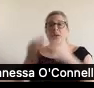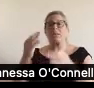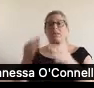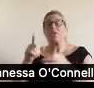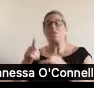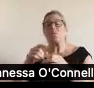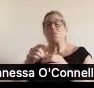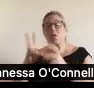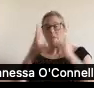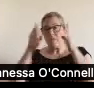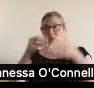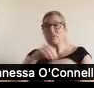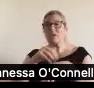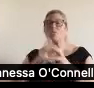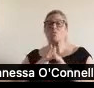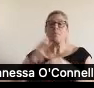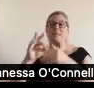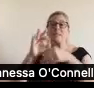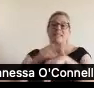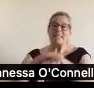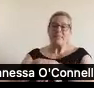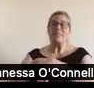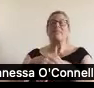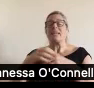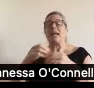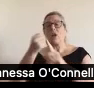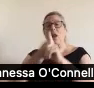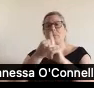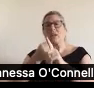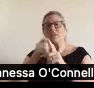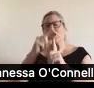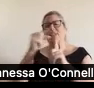safety and lobbying on the digital safety bill in the UK.